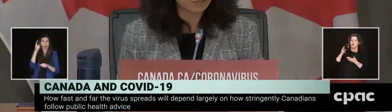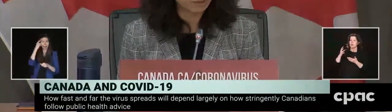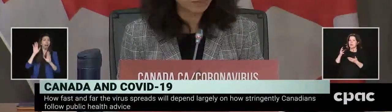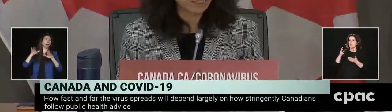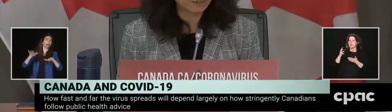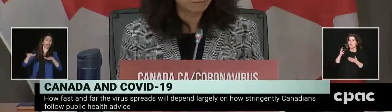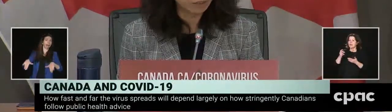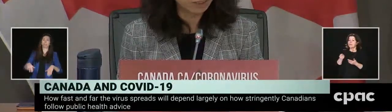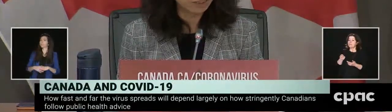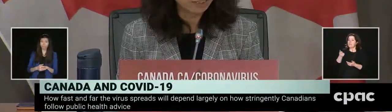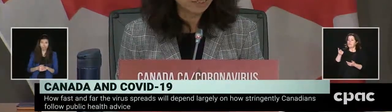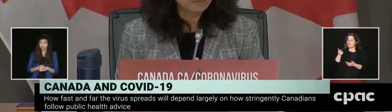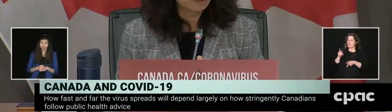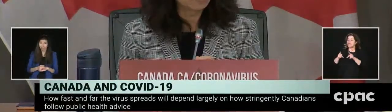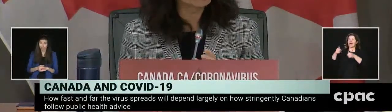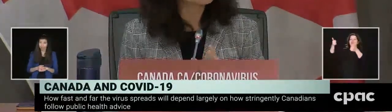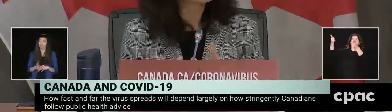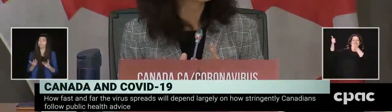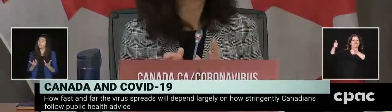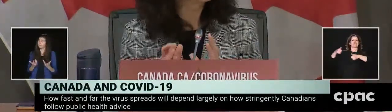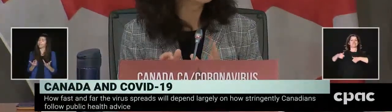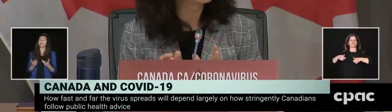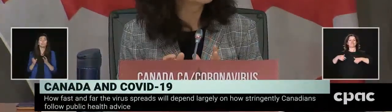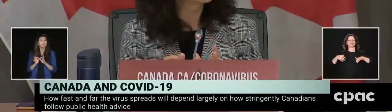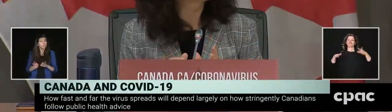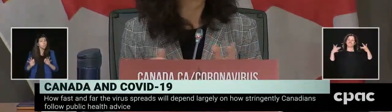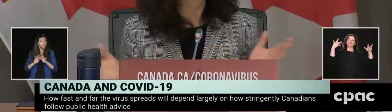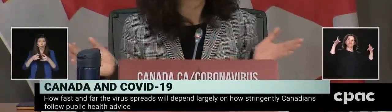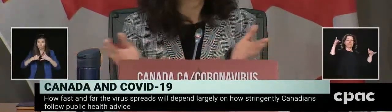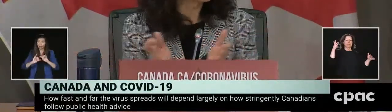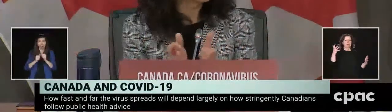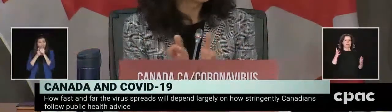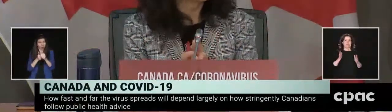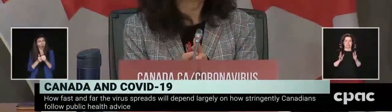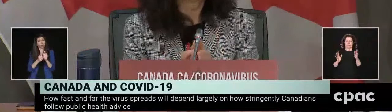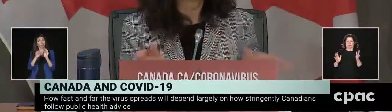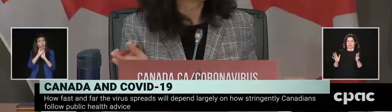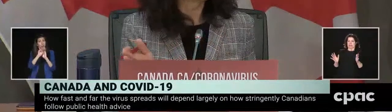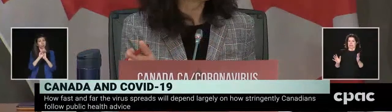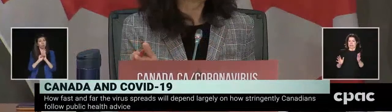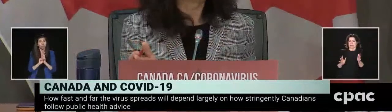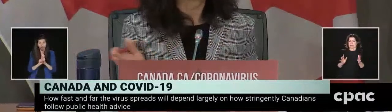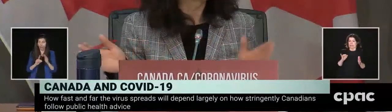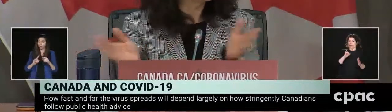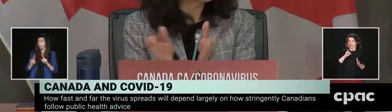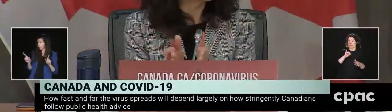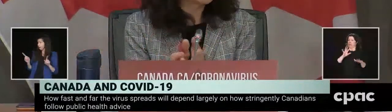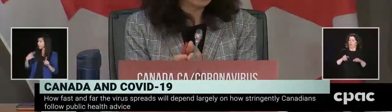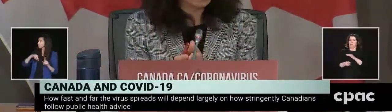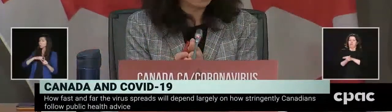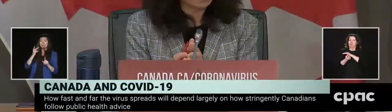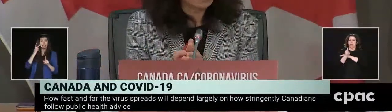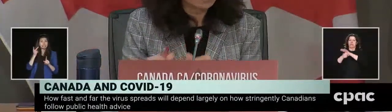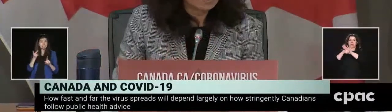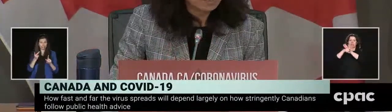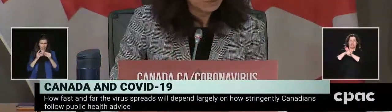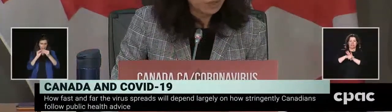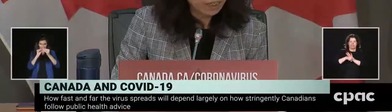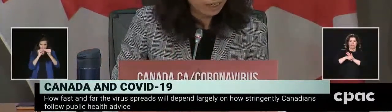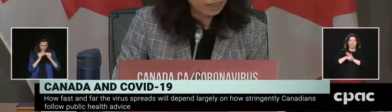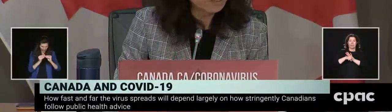well in some of those public health measures. But what we are seeing is in the composite curve with all the provinces added